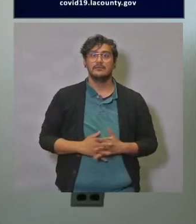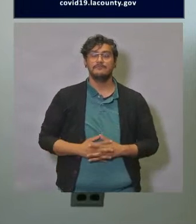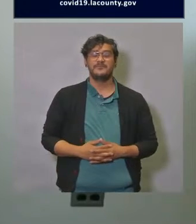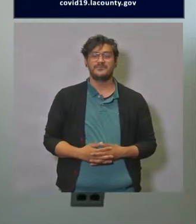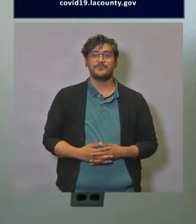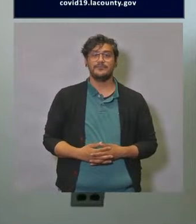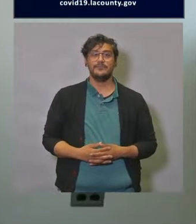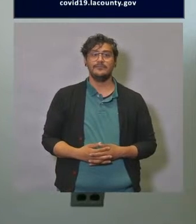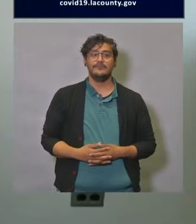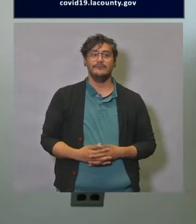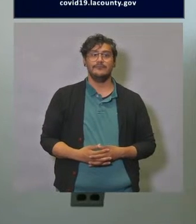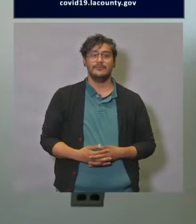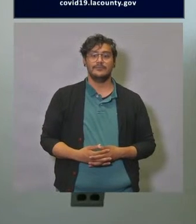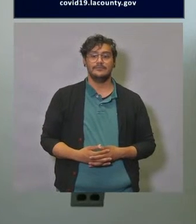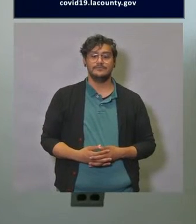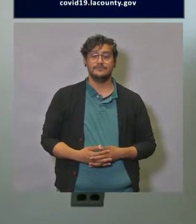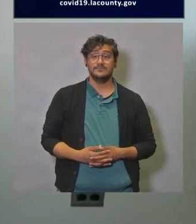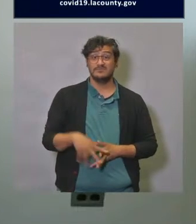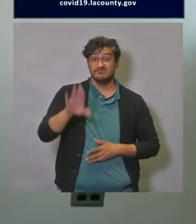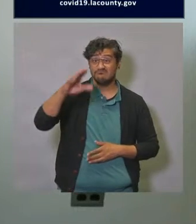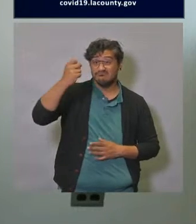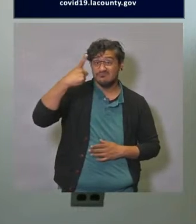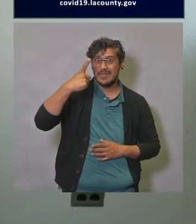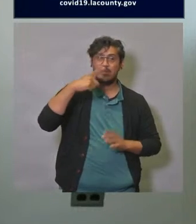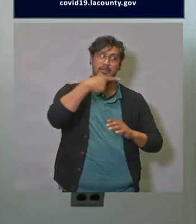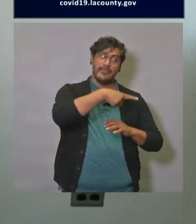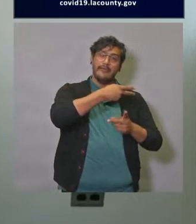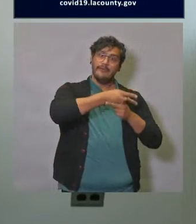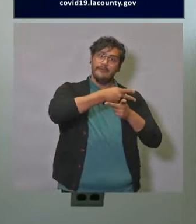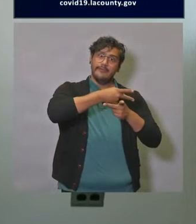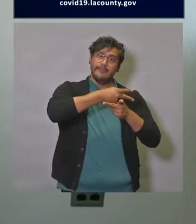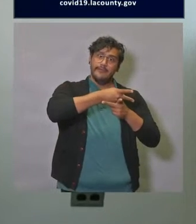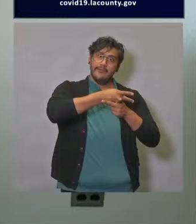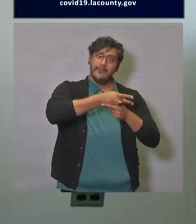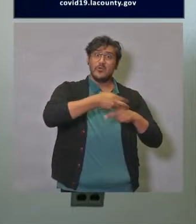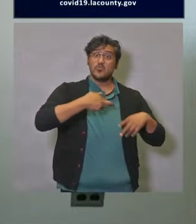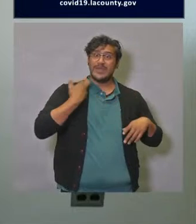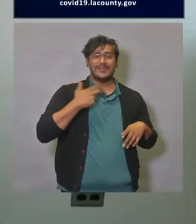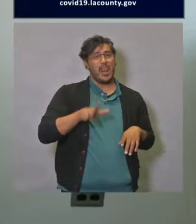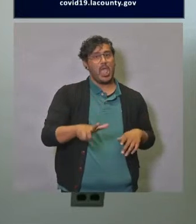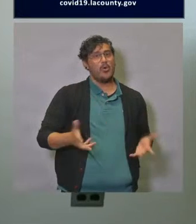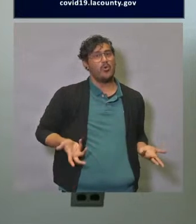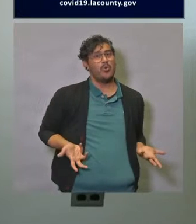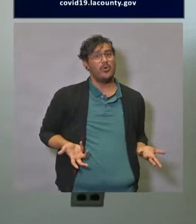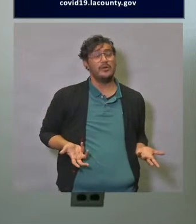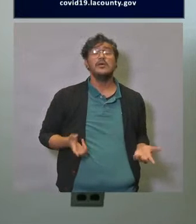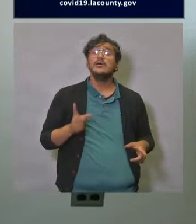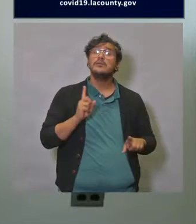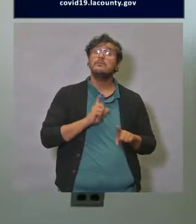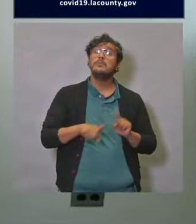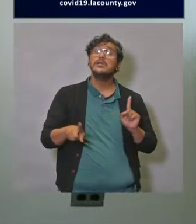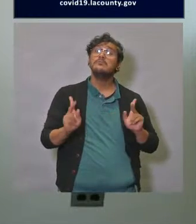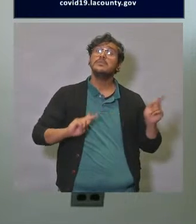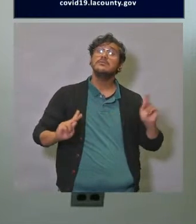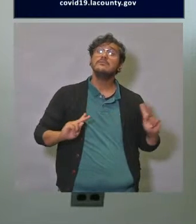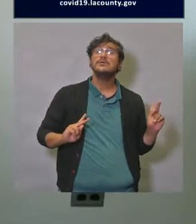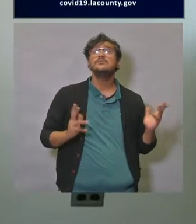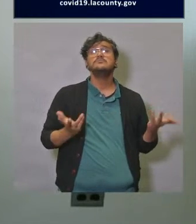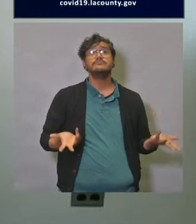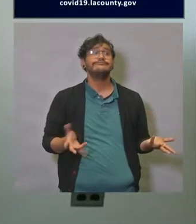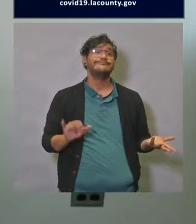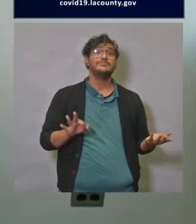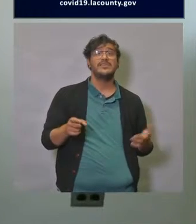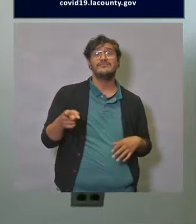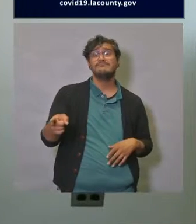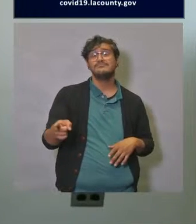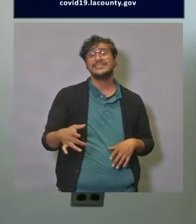safety with it, and the risks are so low, which is what happened now. But for those people who remain